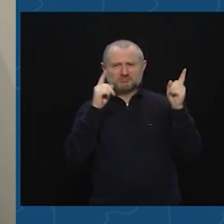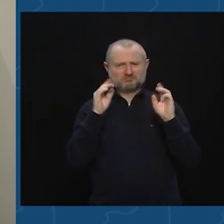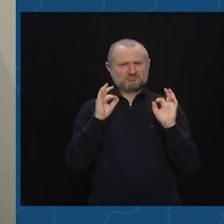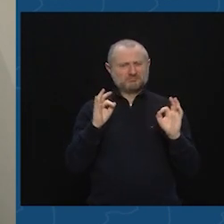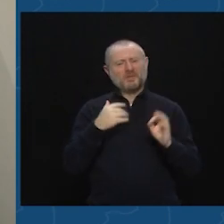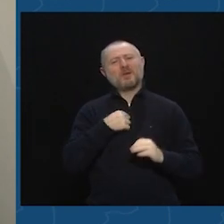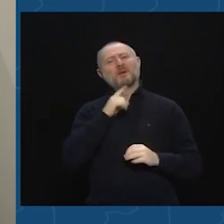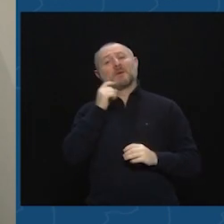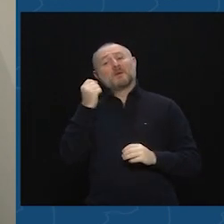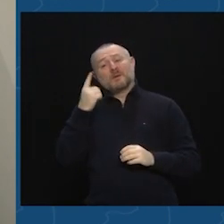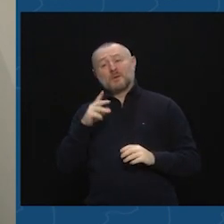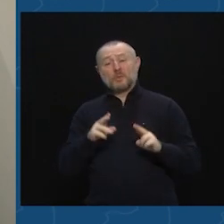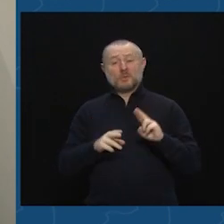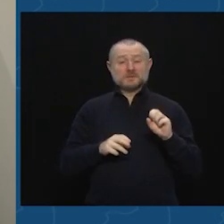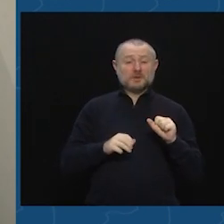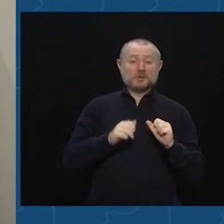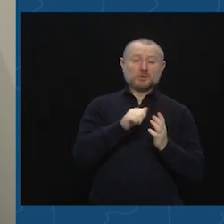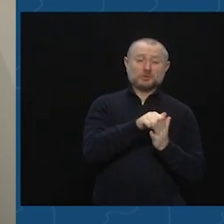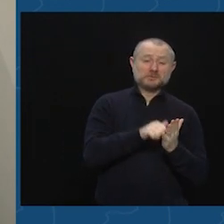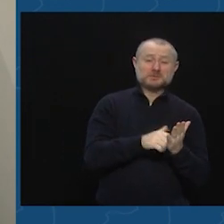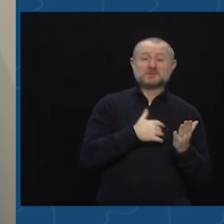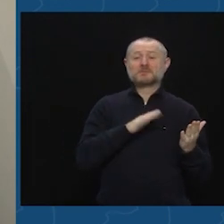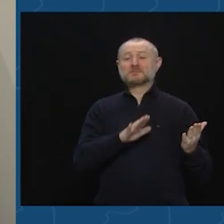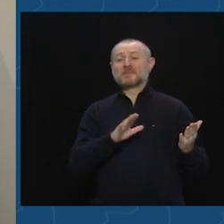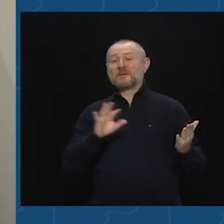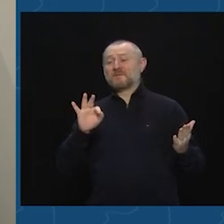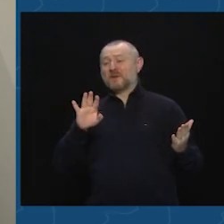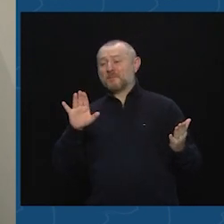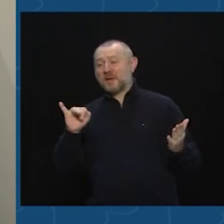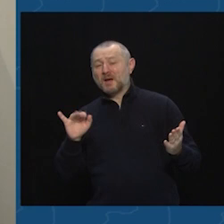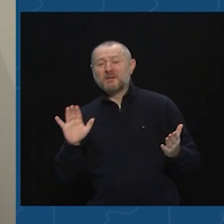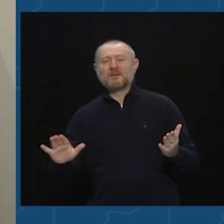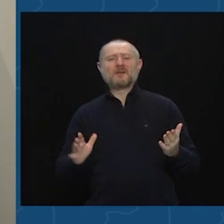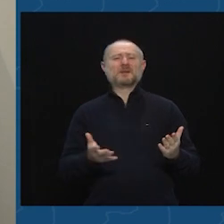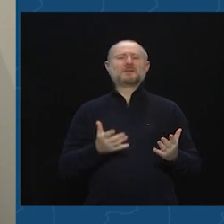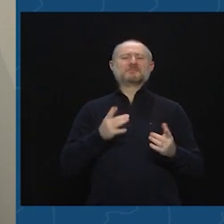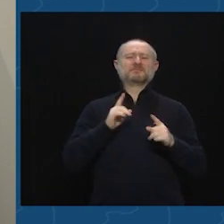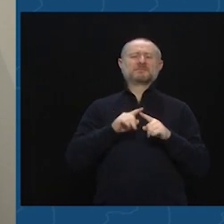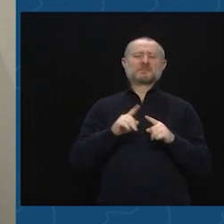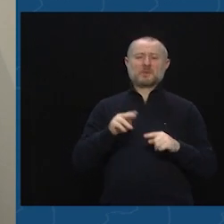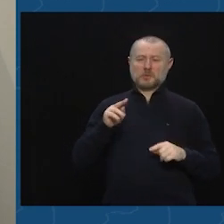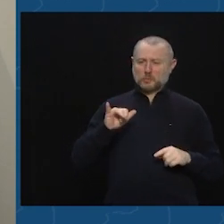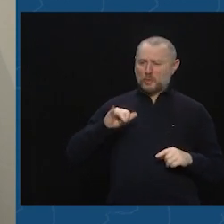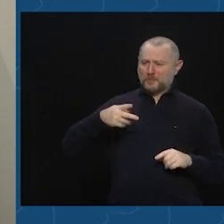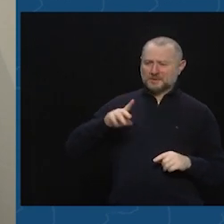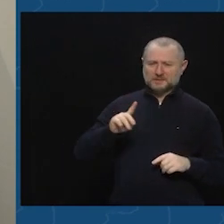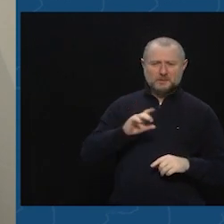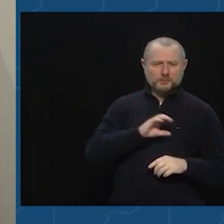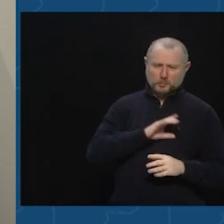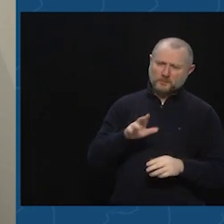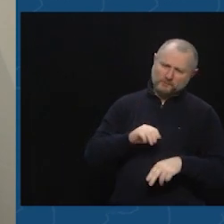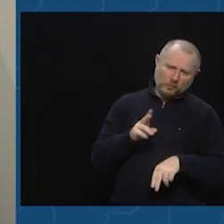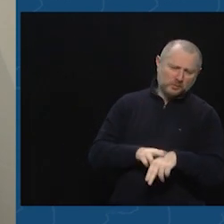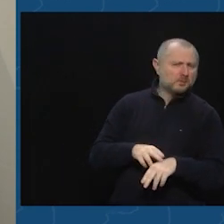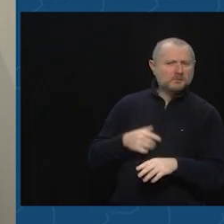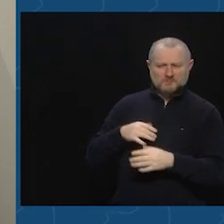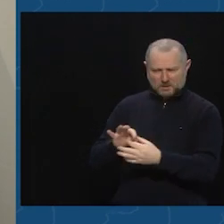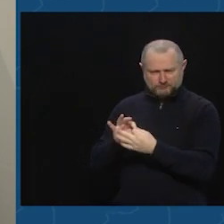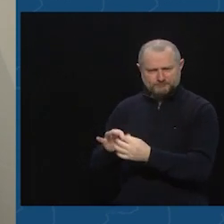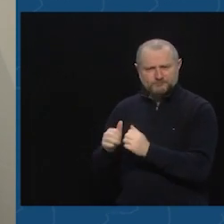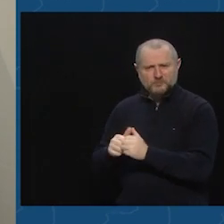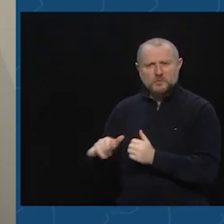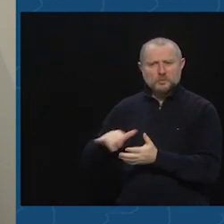FBI, here in the state of New York. NYPD, of course, has been embedded with us for a considerable amount of time, but we're deepening